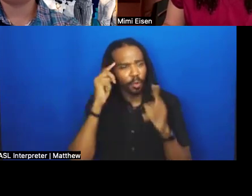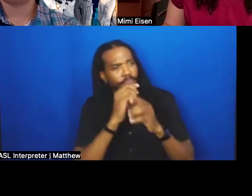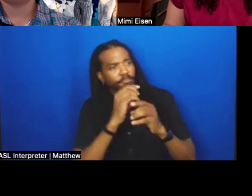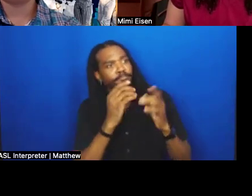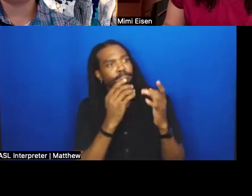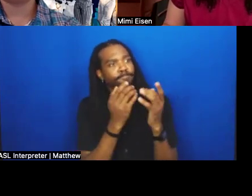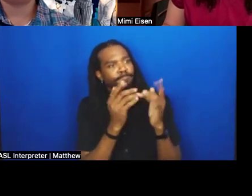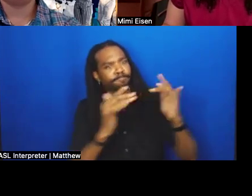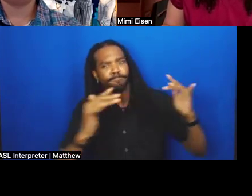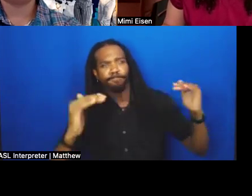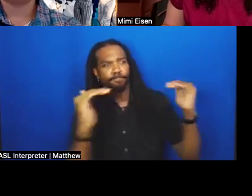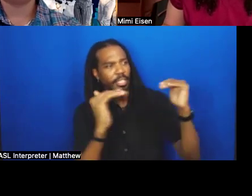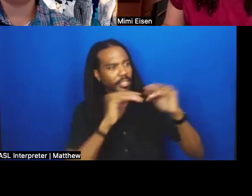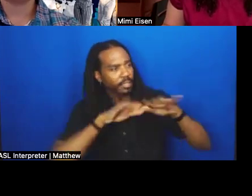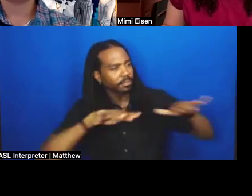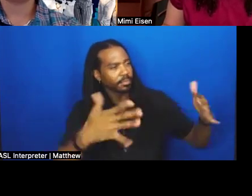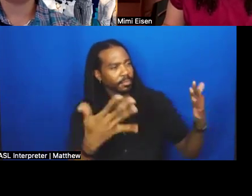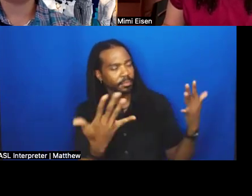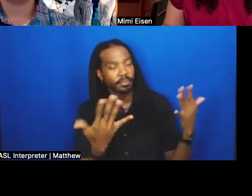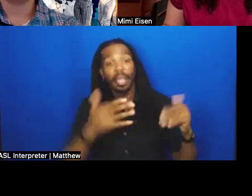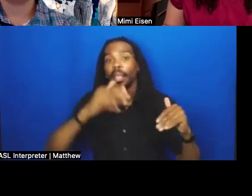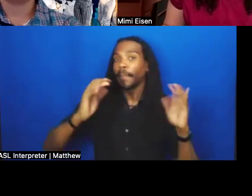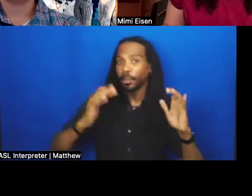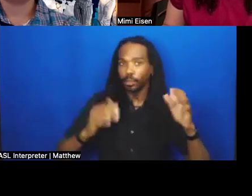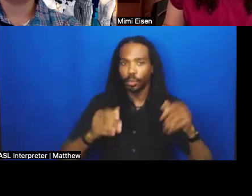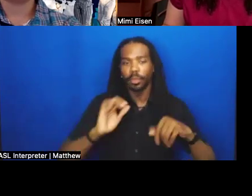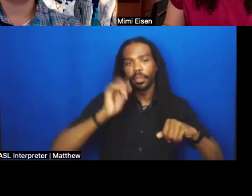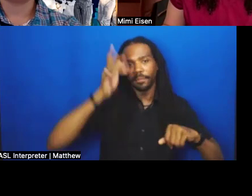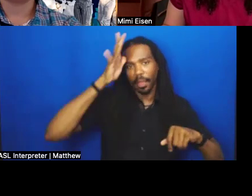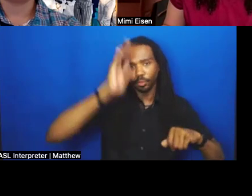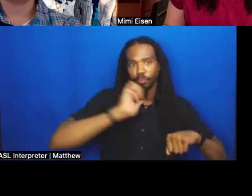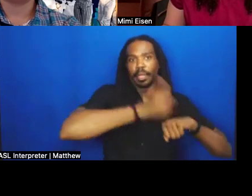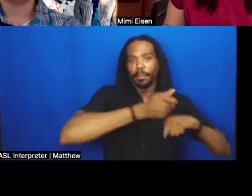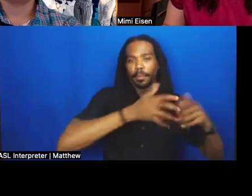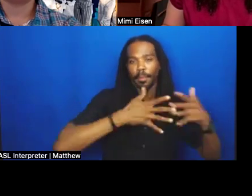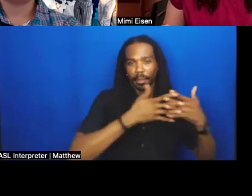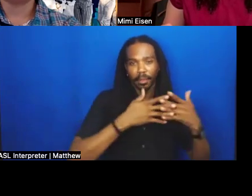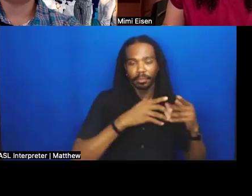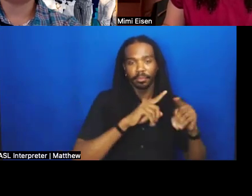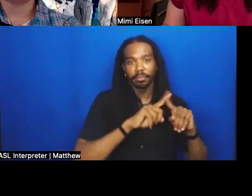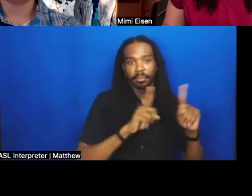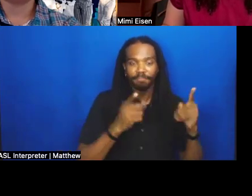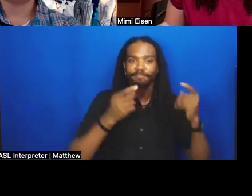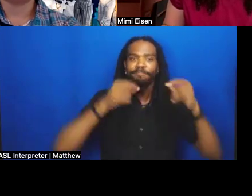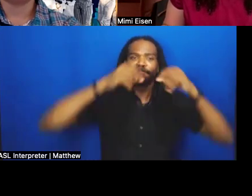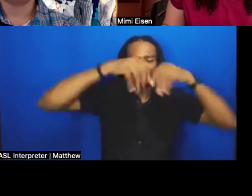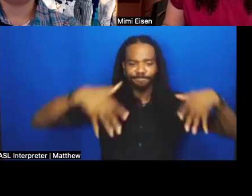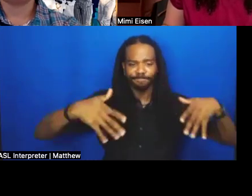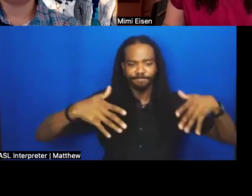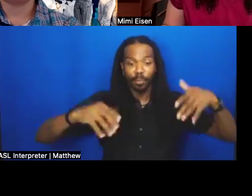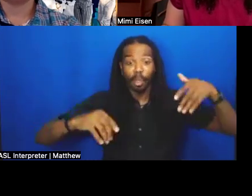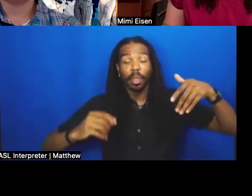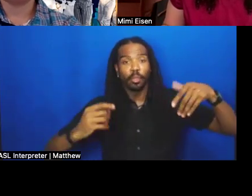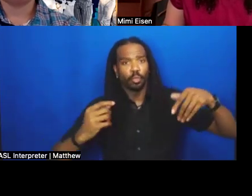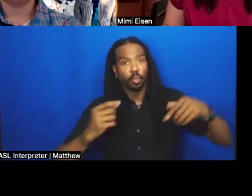that any expansion in rights and freedoms since then have been hard fought and won from the bottom up, never just